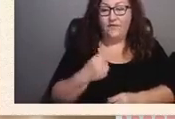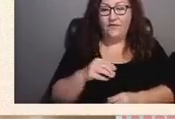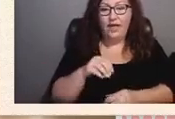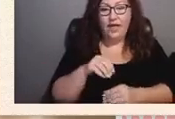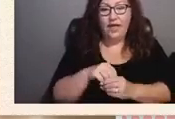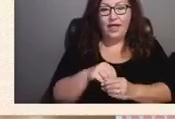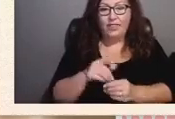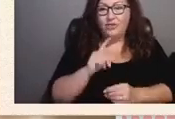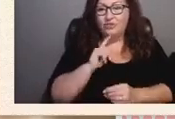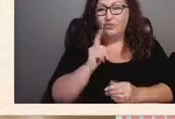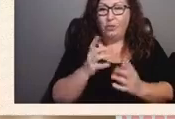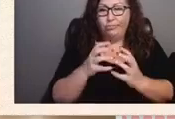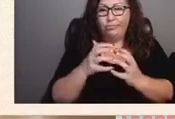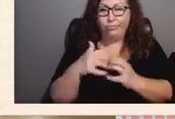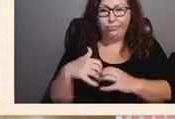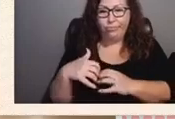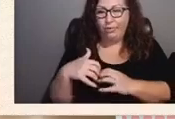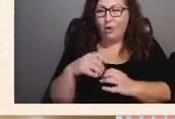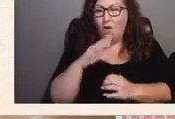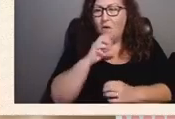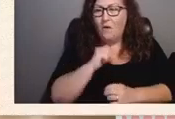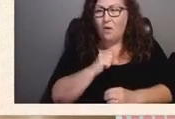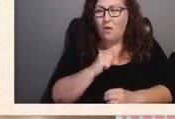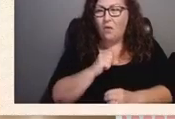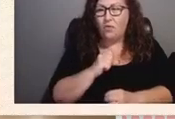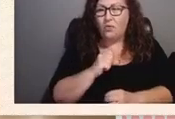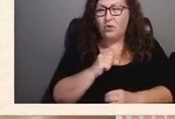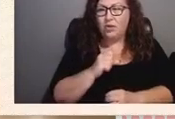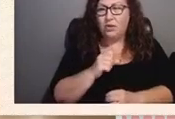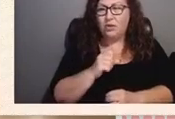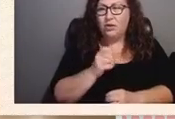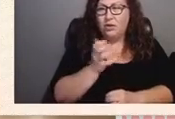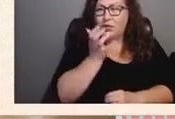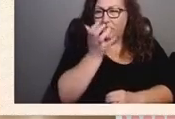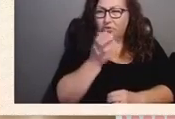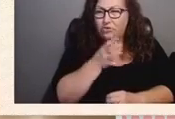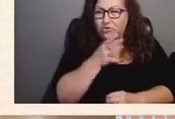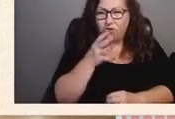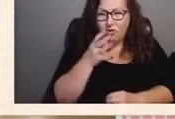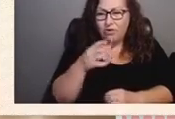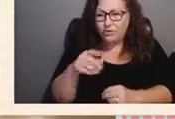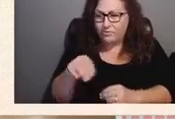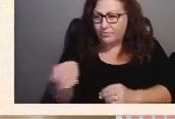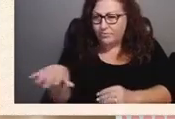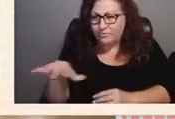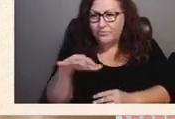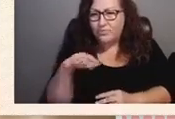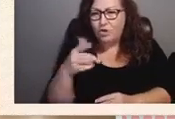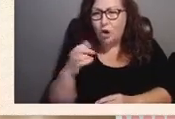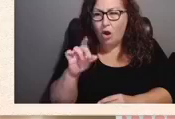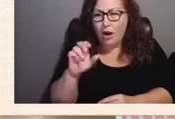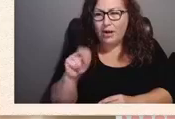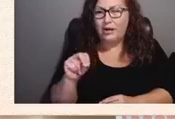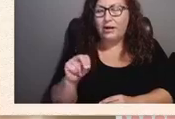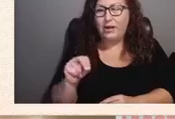garden. And there was an older woman inside the garden wearing a white robe, and she was